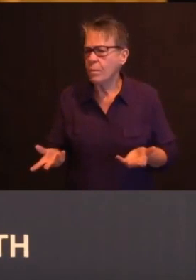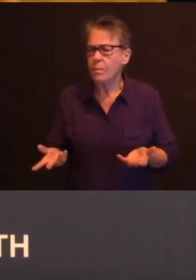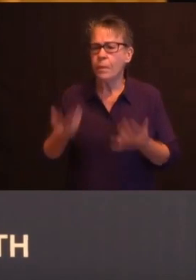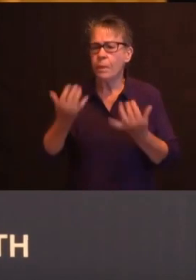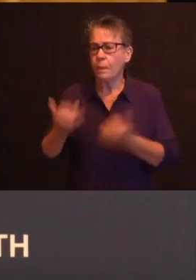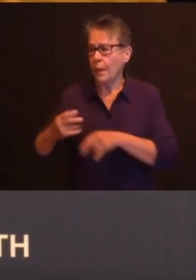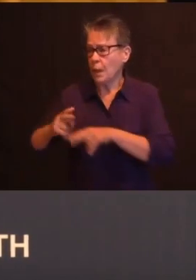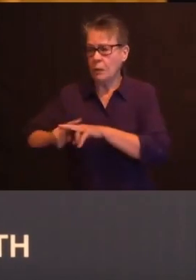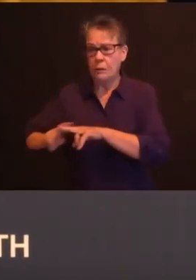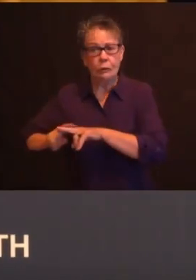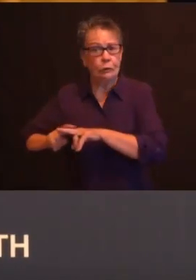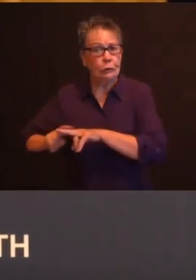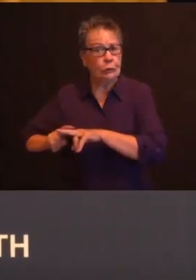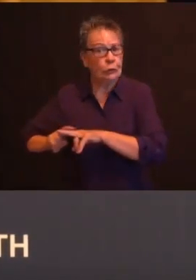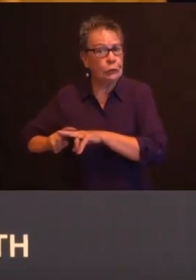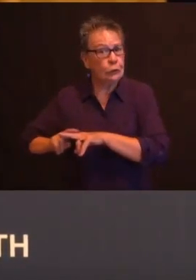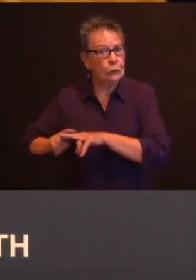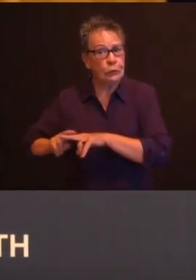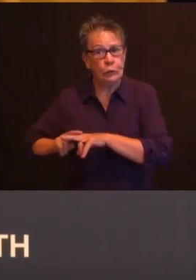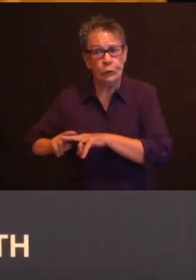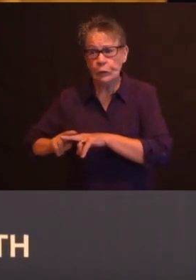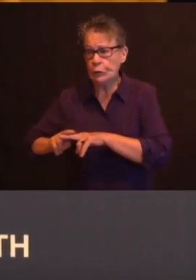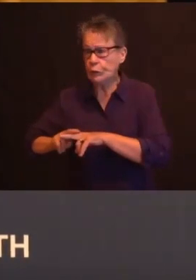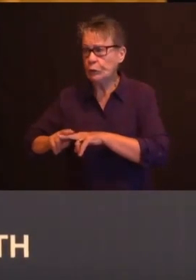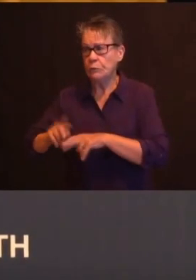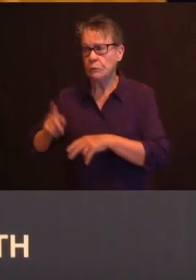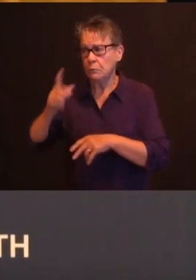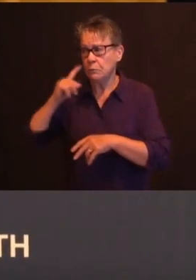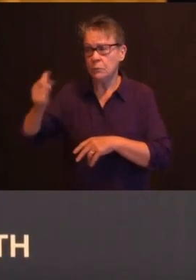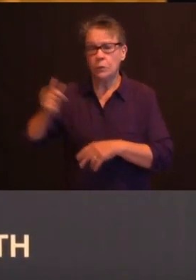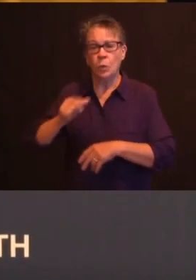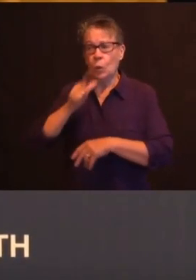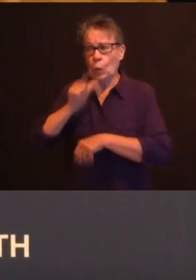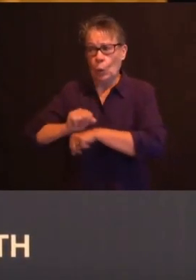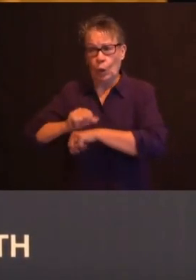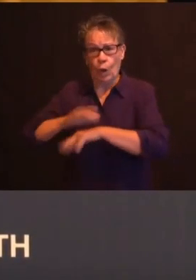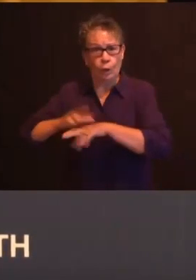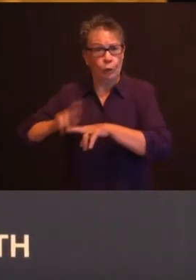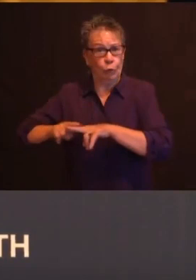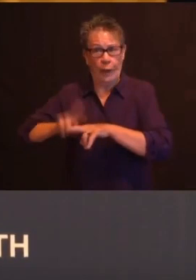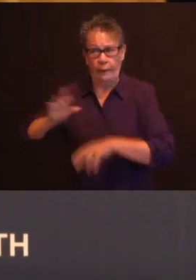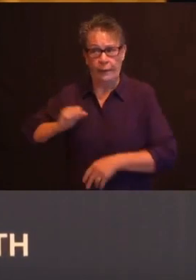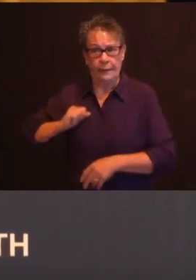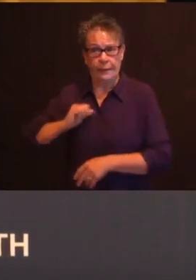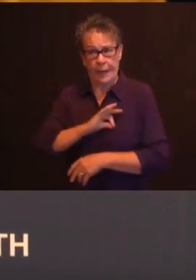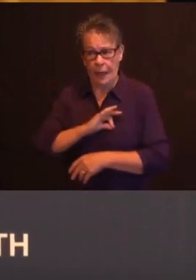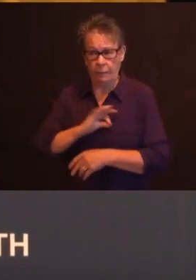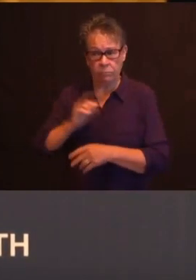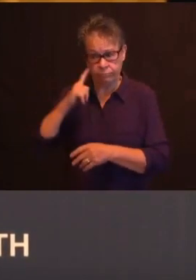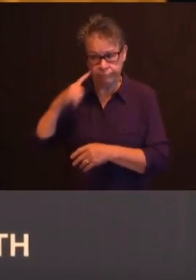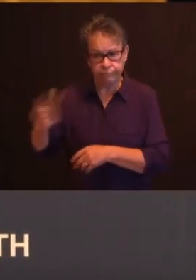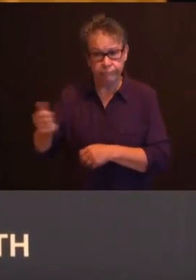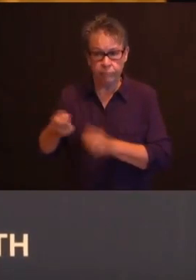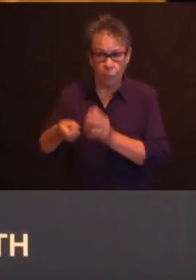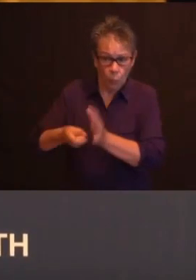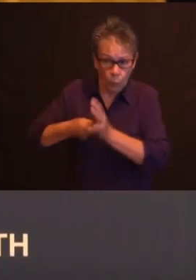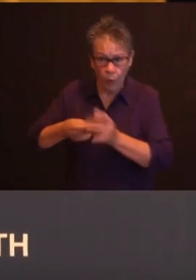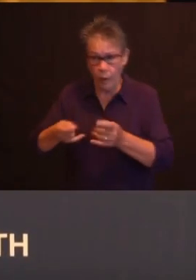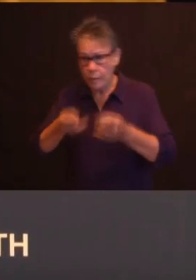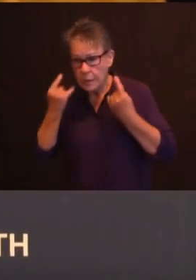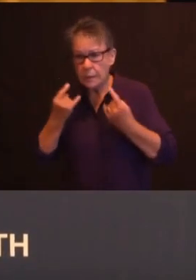I believe under the age of 2. But as a general matter, that's not a happy reality. We need folks,